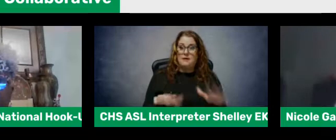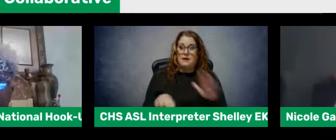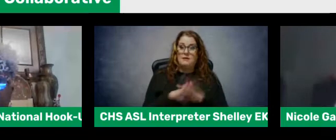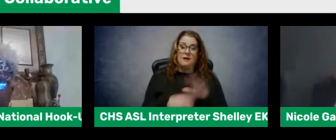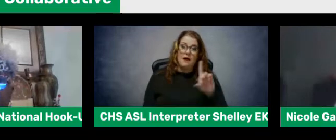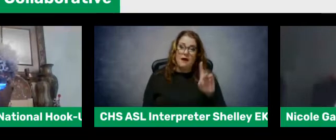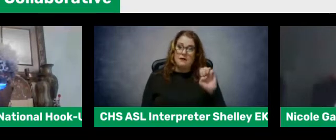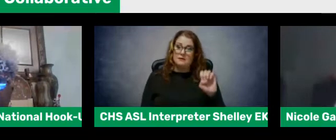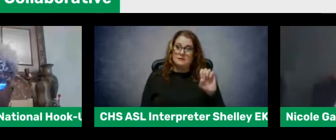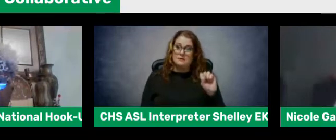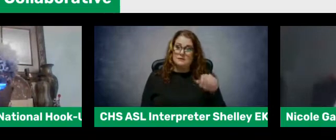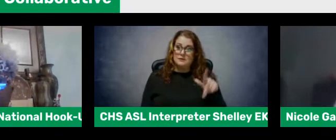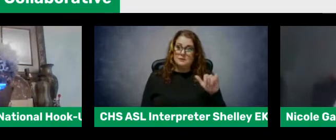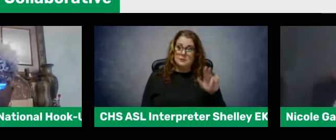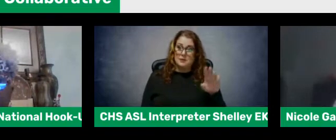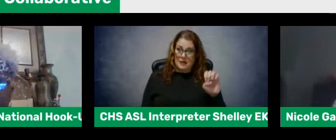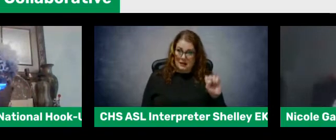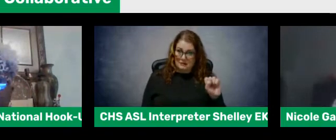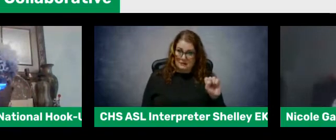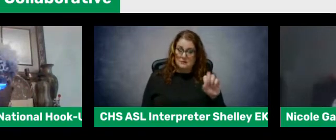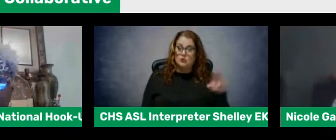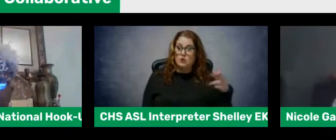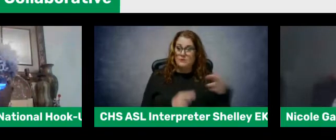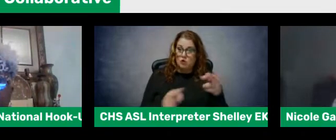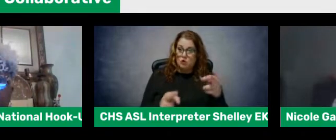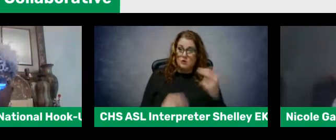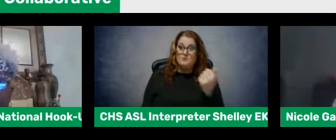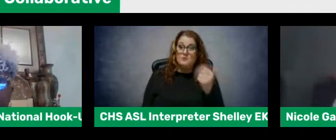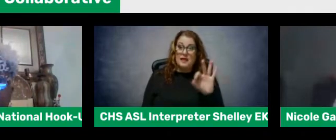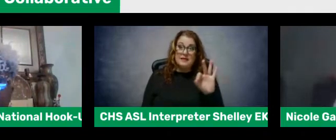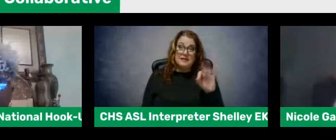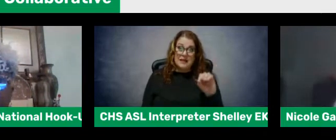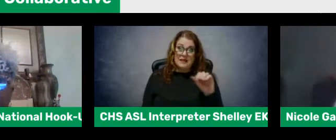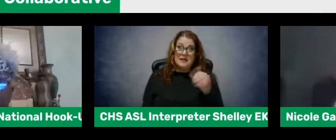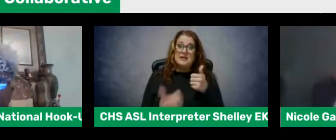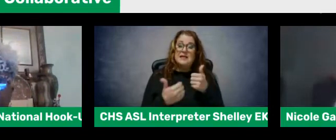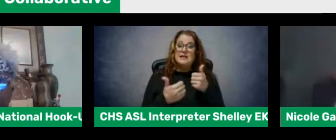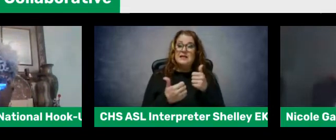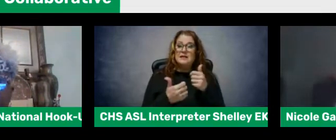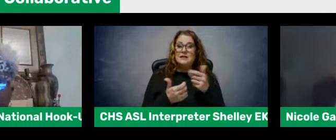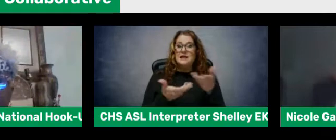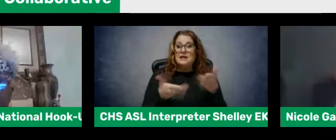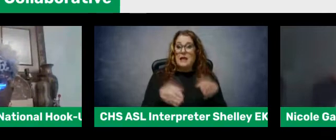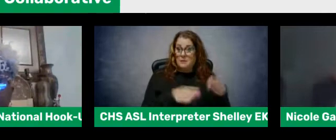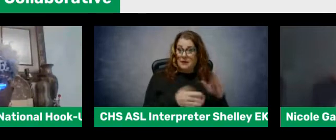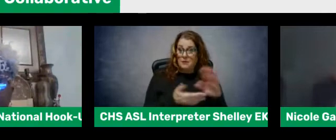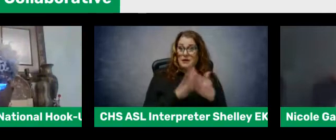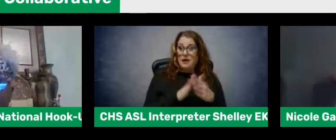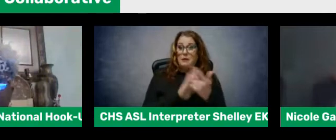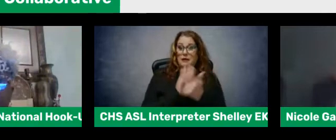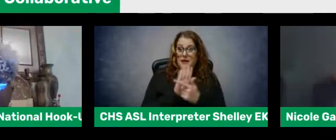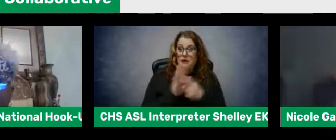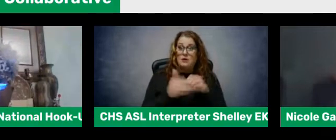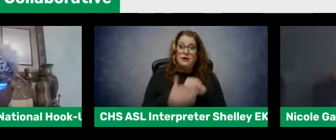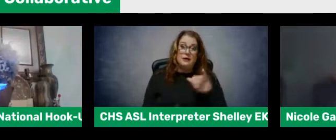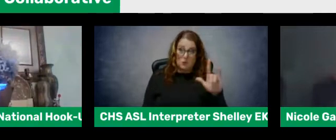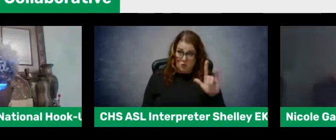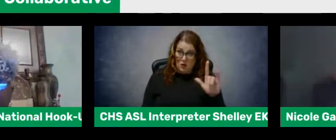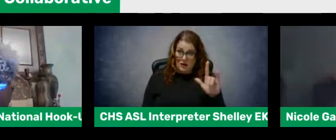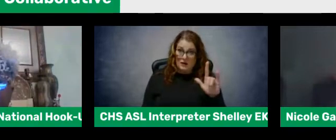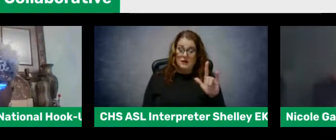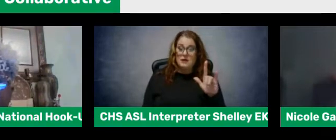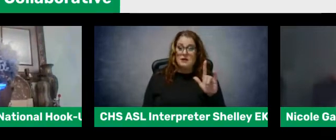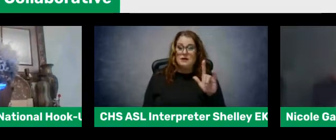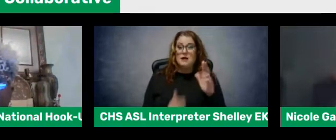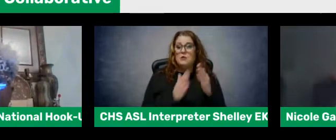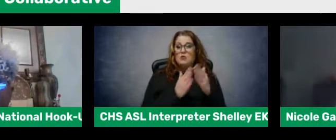River. And in 1990, gaming became legal in the state of Illinois, riverboat gaming specifically.